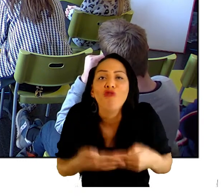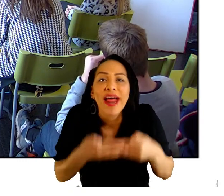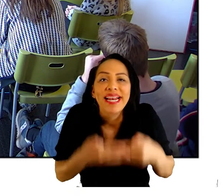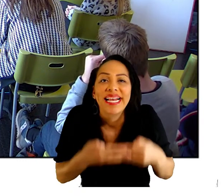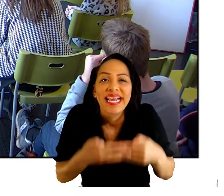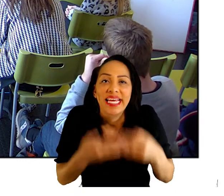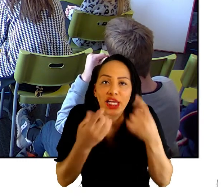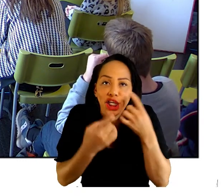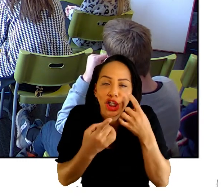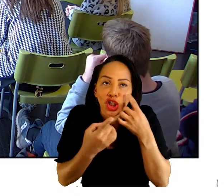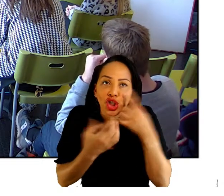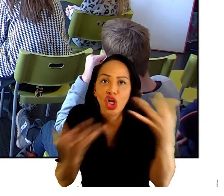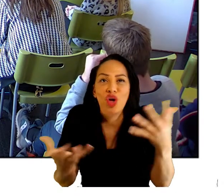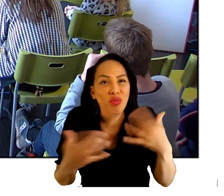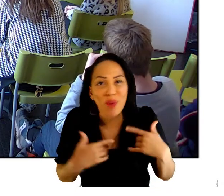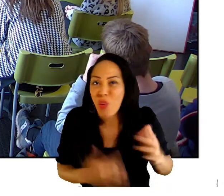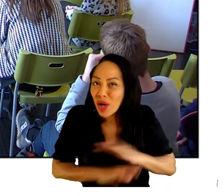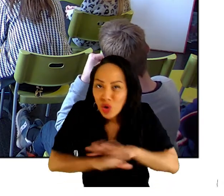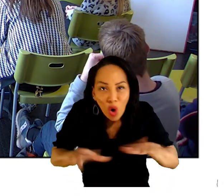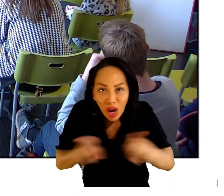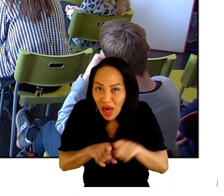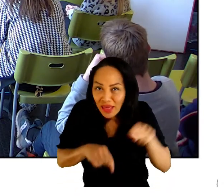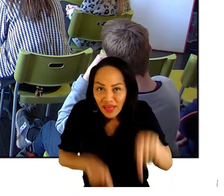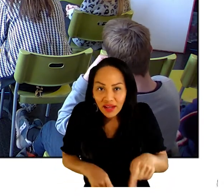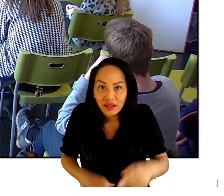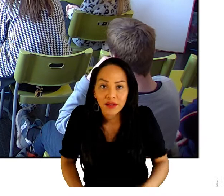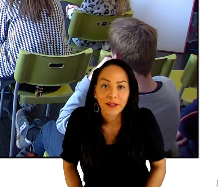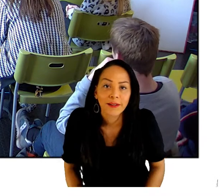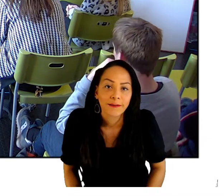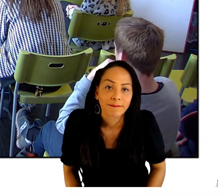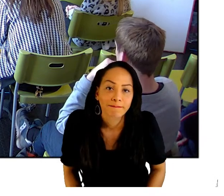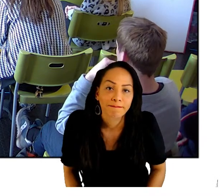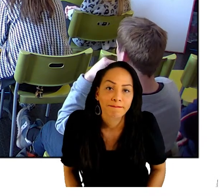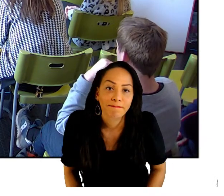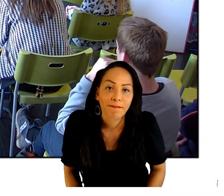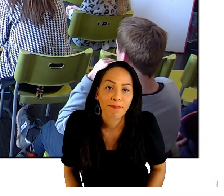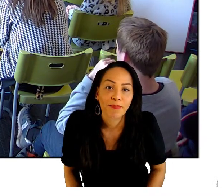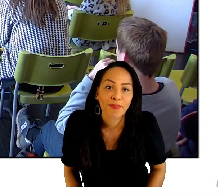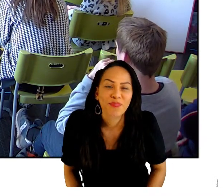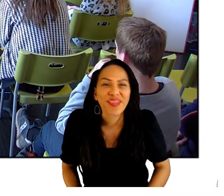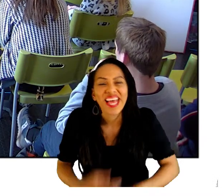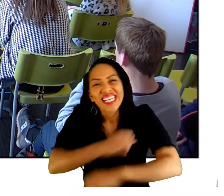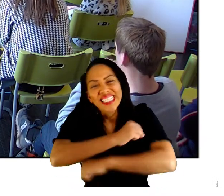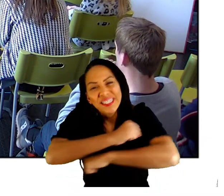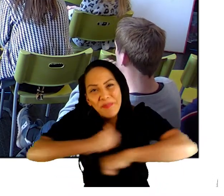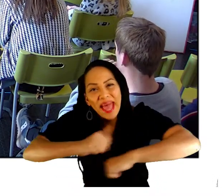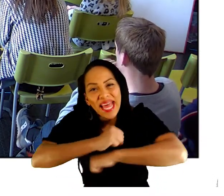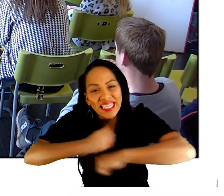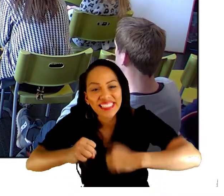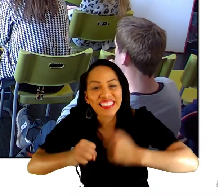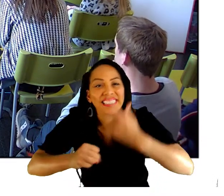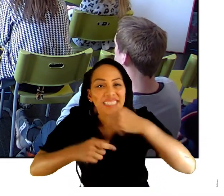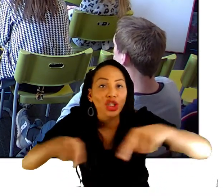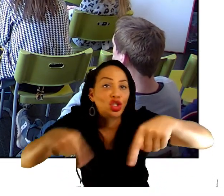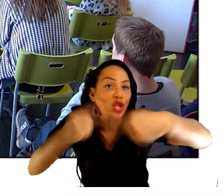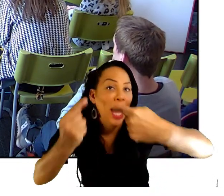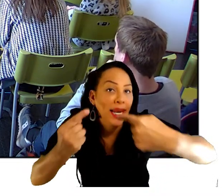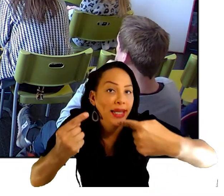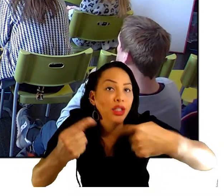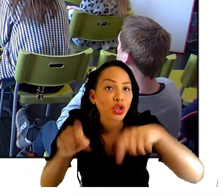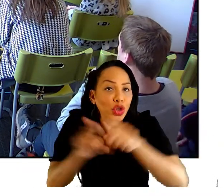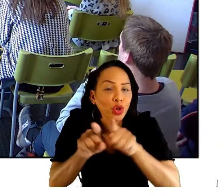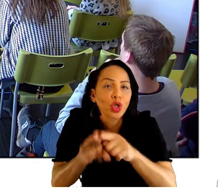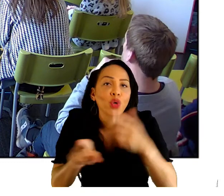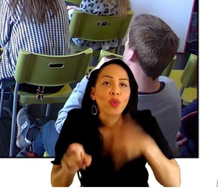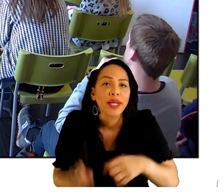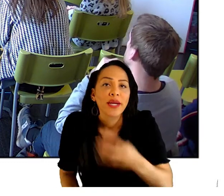Space is somewhat of a confinement, because ideally we need 4-5 meters height,